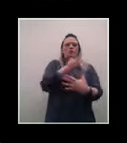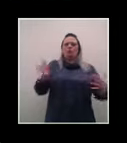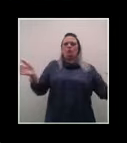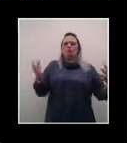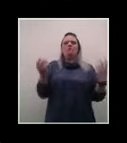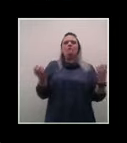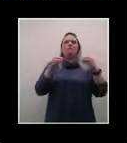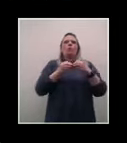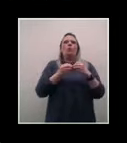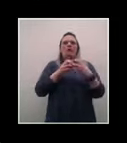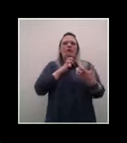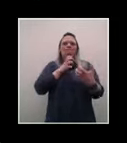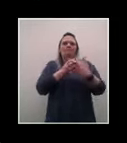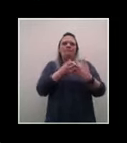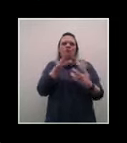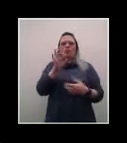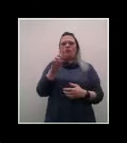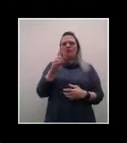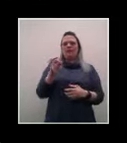as COVID-19.